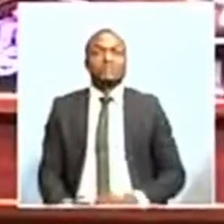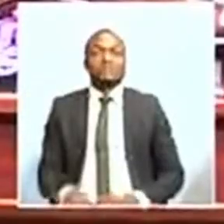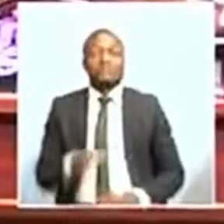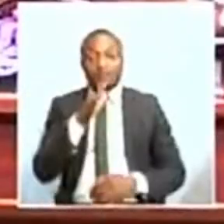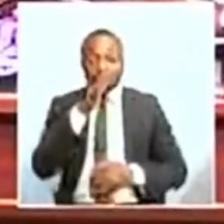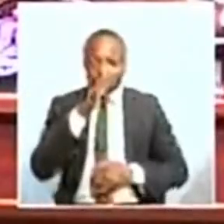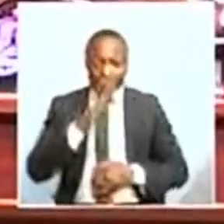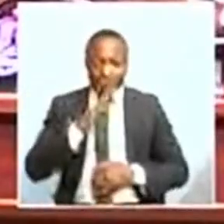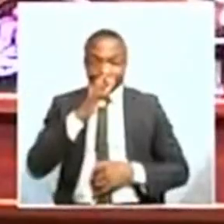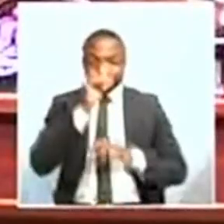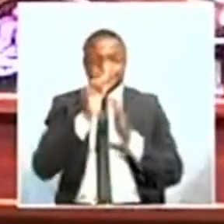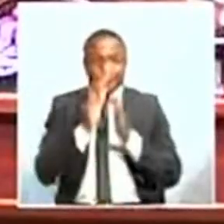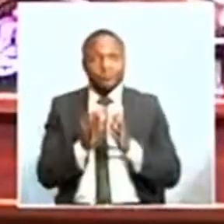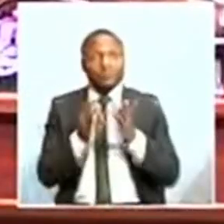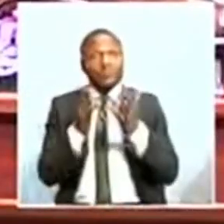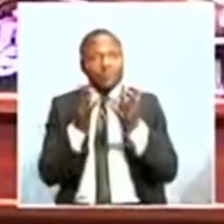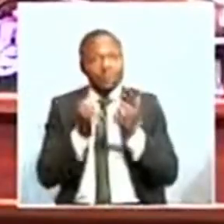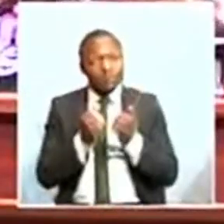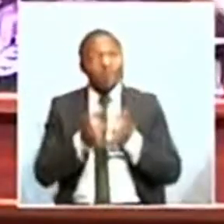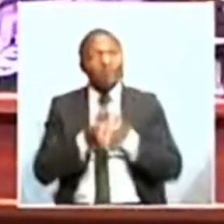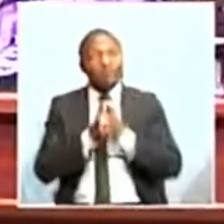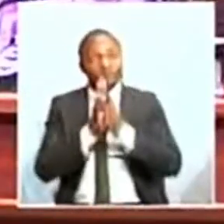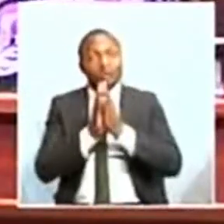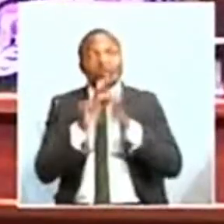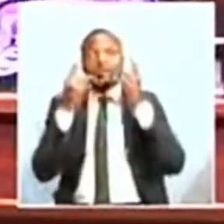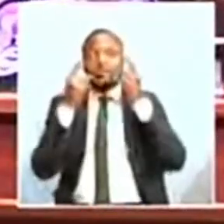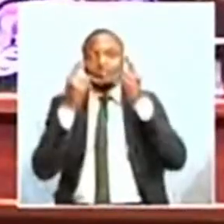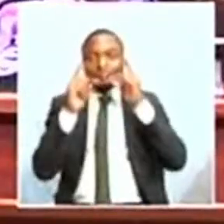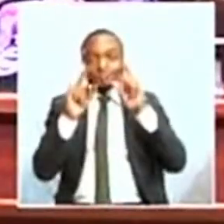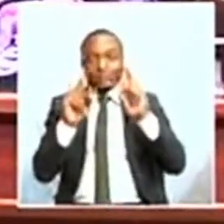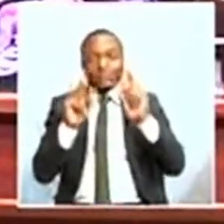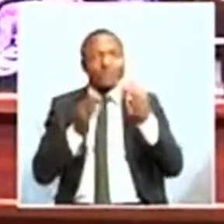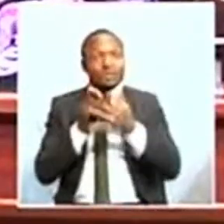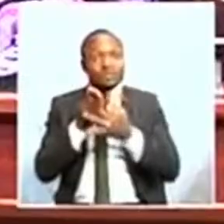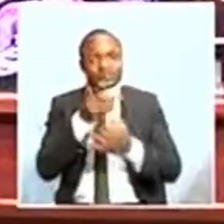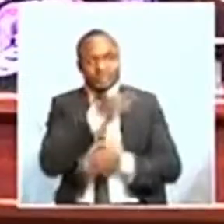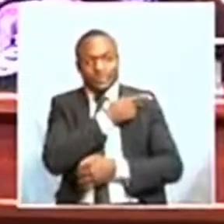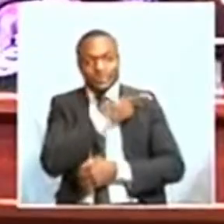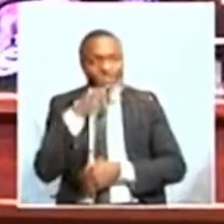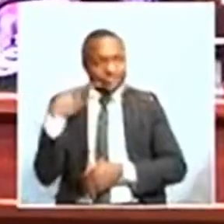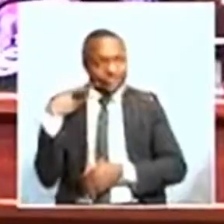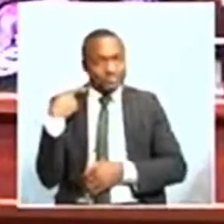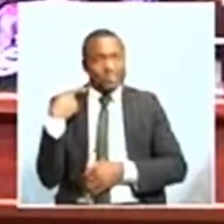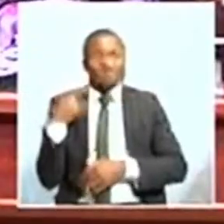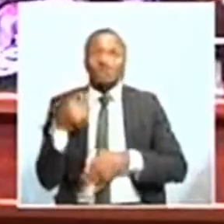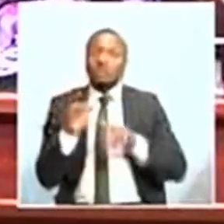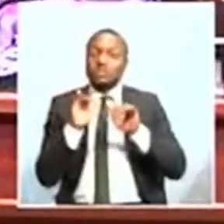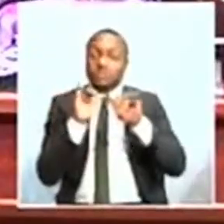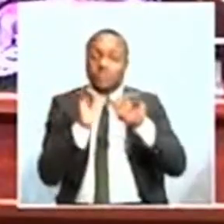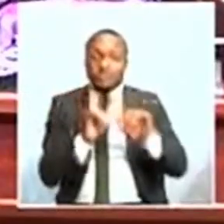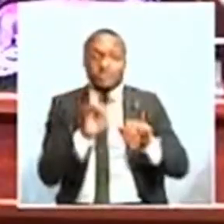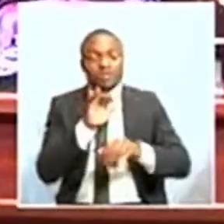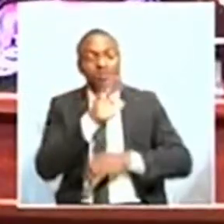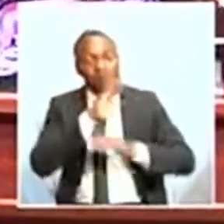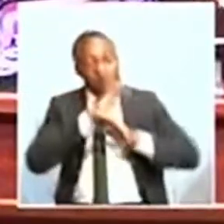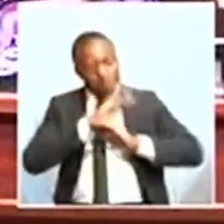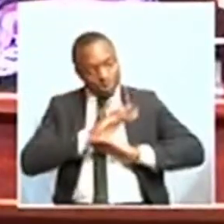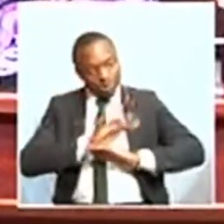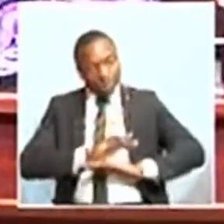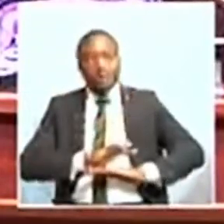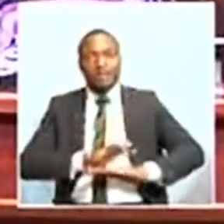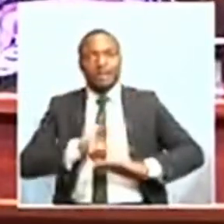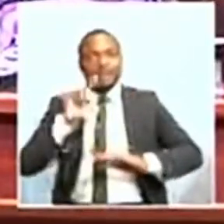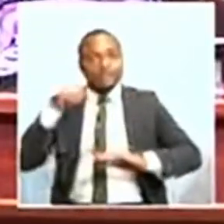Madam Speaker, I would like to urge the general public through this Honorable House to remain calm as government is taking